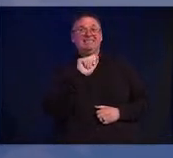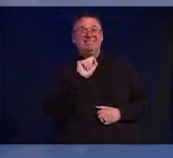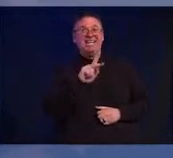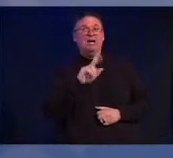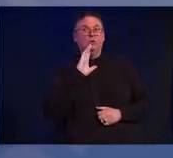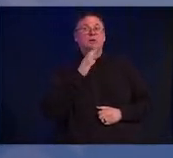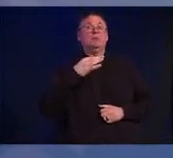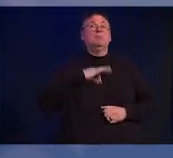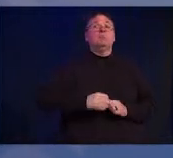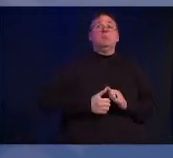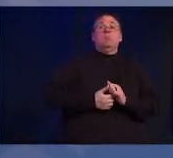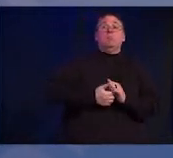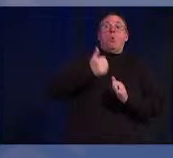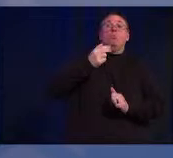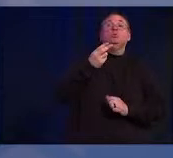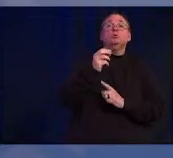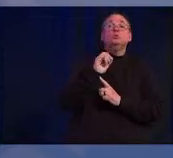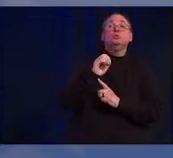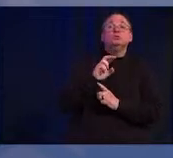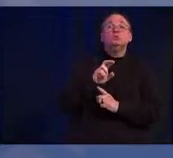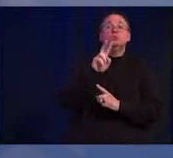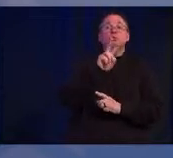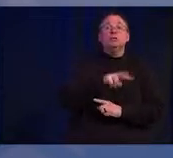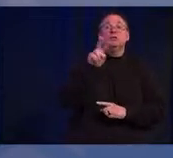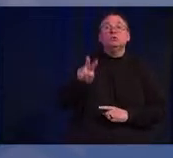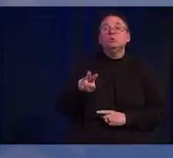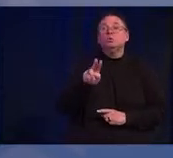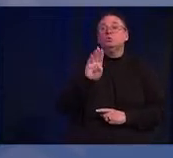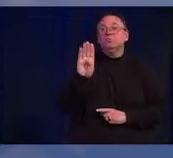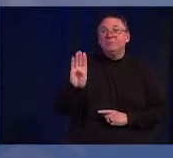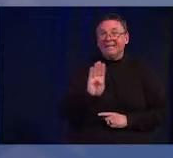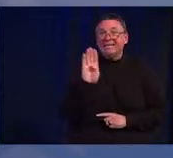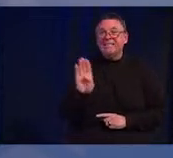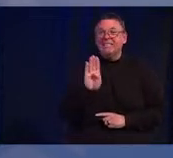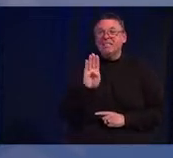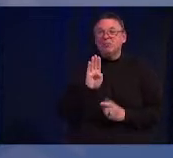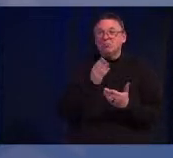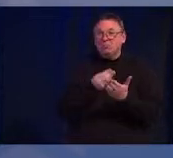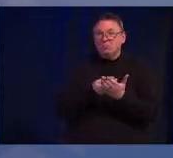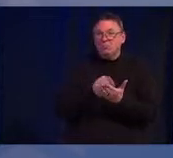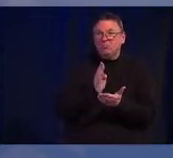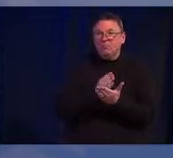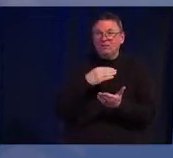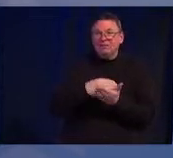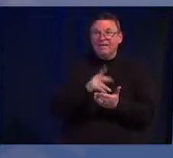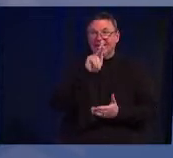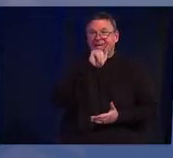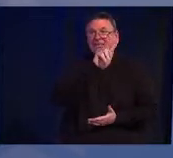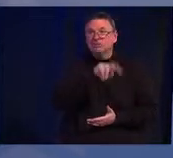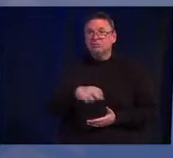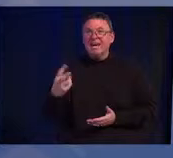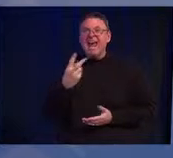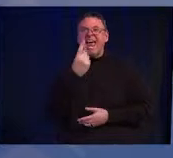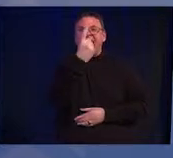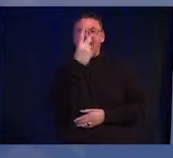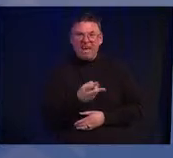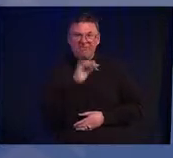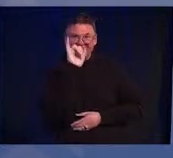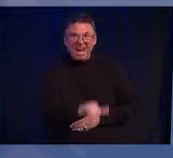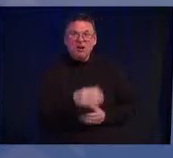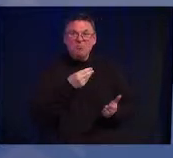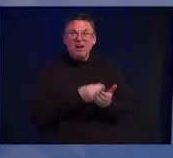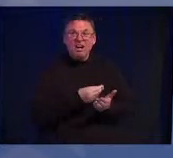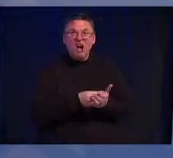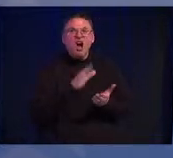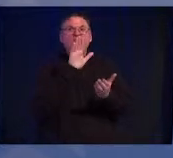It's a $22 billion budget. K through 12 is half of that. Post-secondary is another